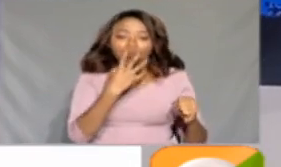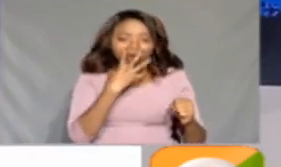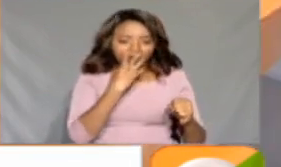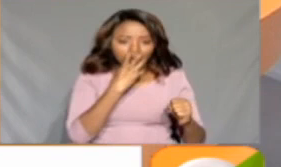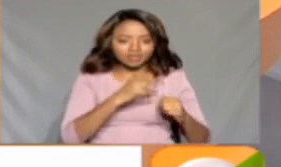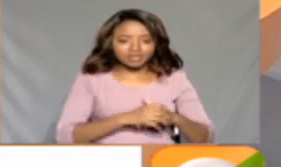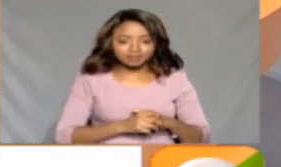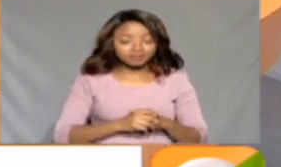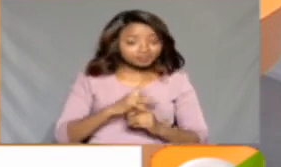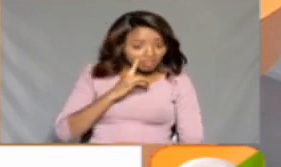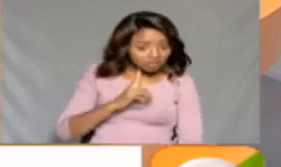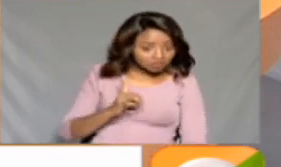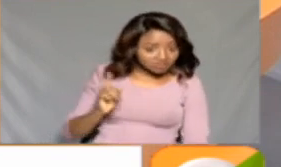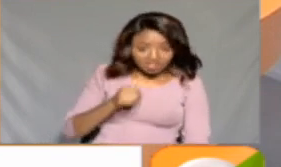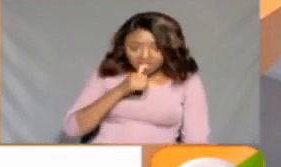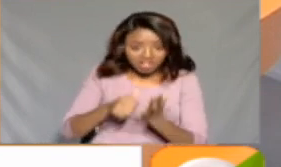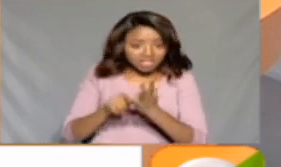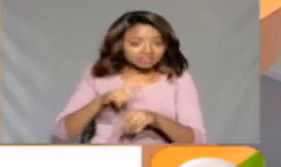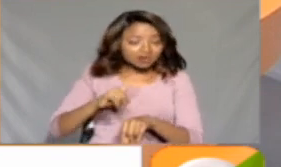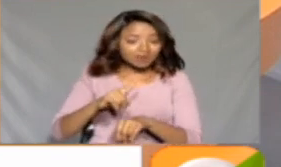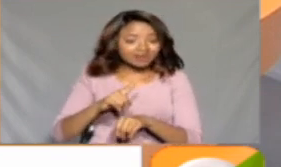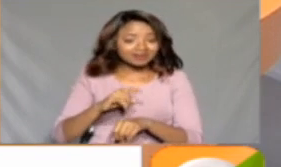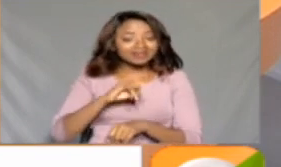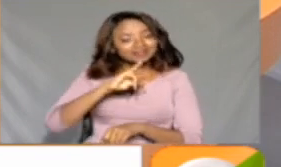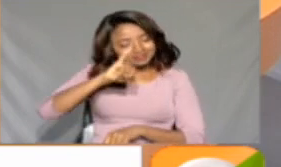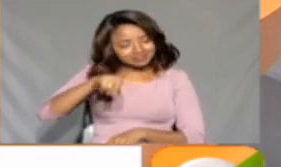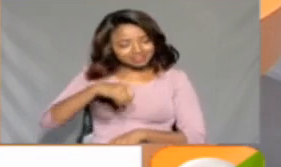was in January? Yeah. It's 10 months later.